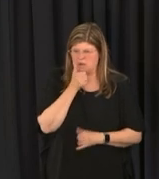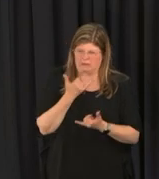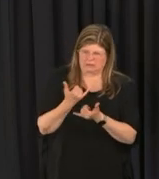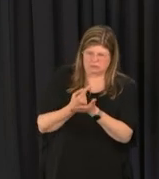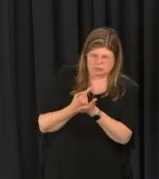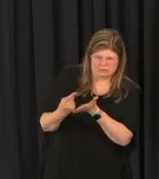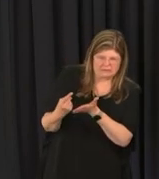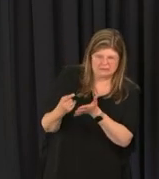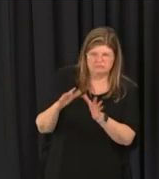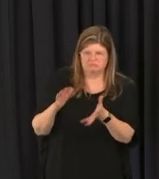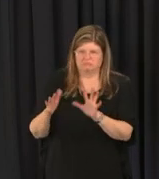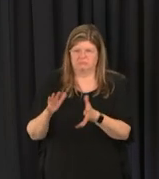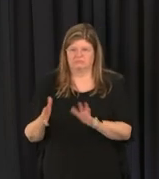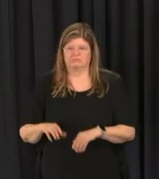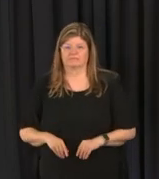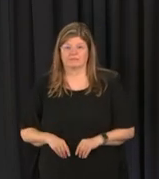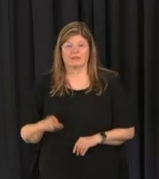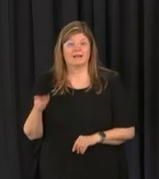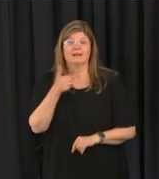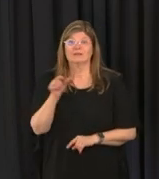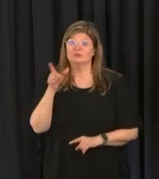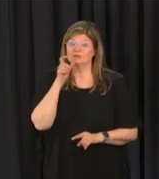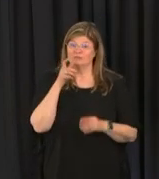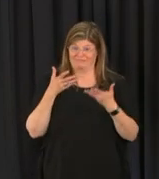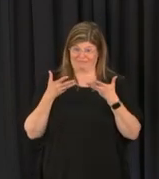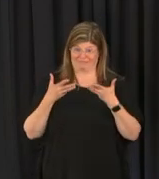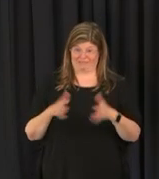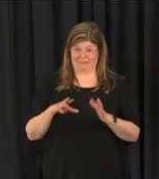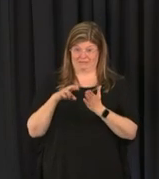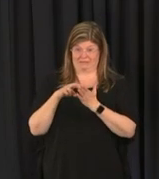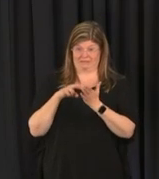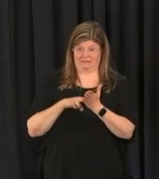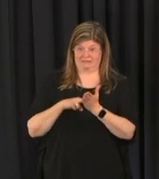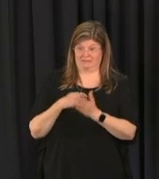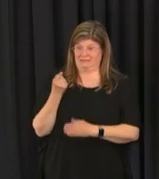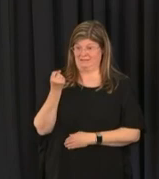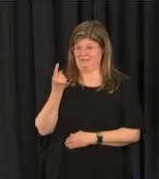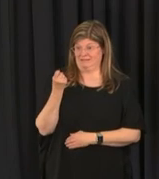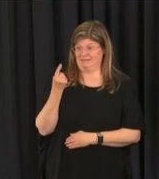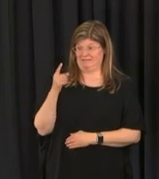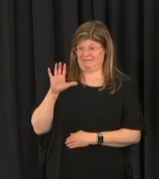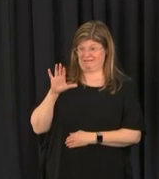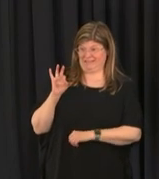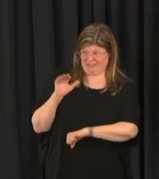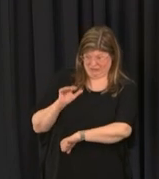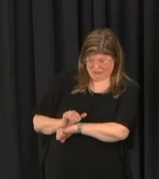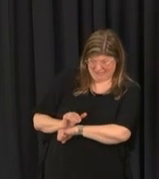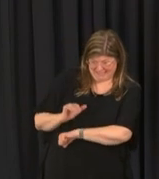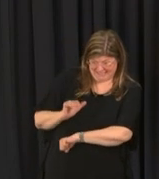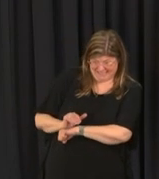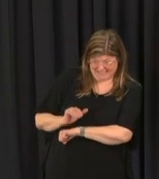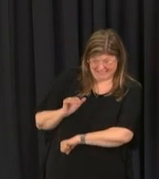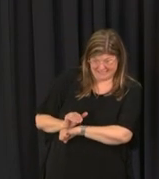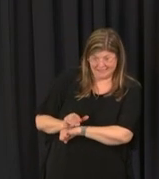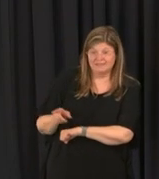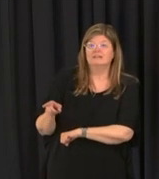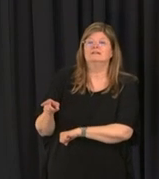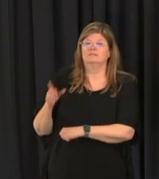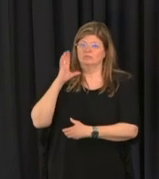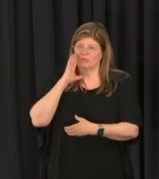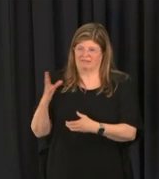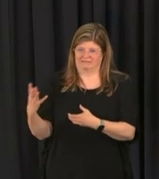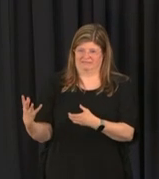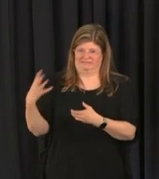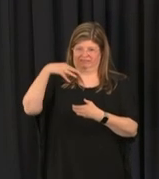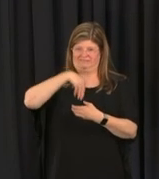week. Anyone who is registered by 11:59 p.m. p.m. tonight will be a part of